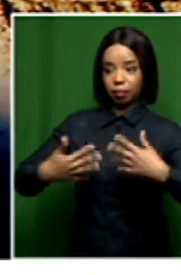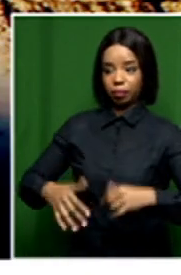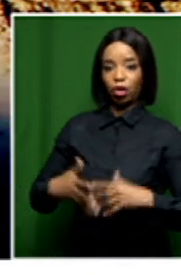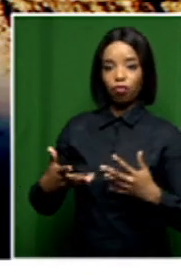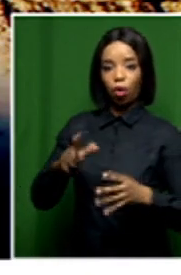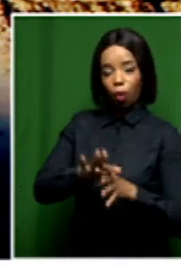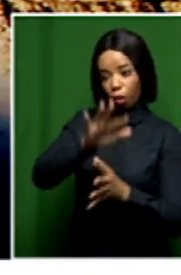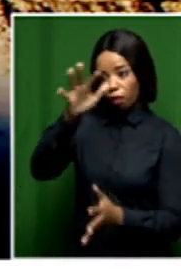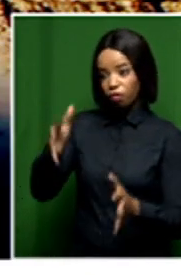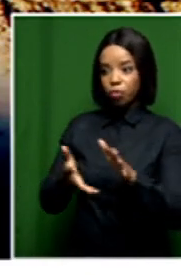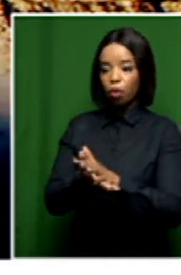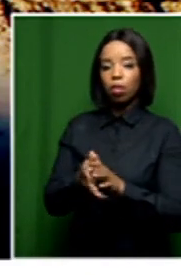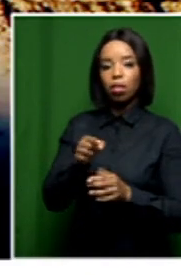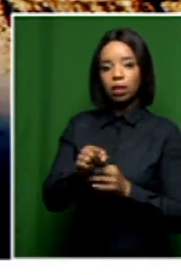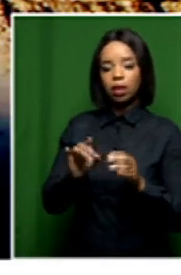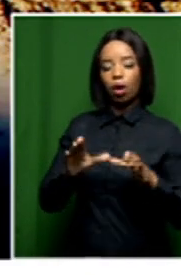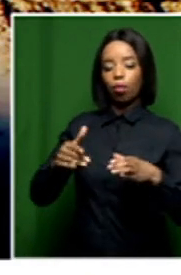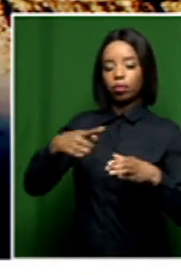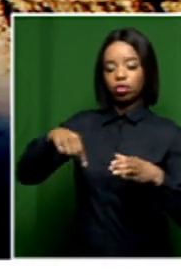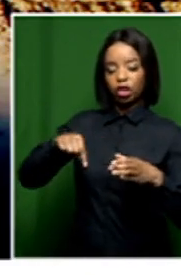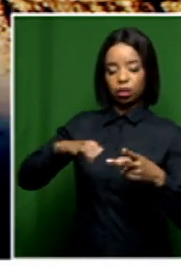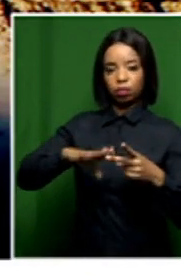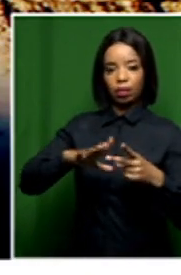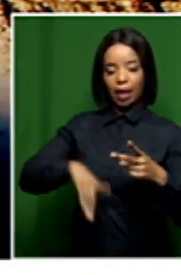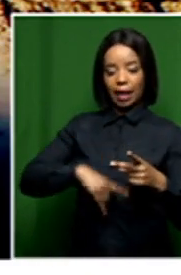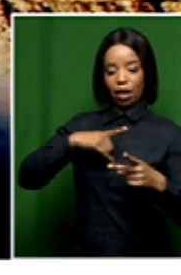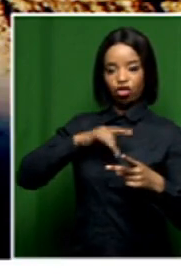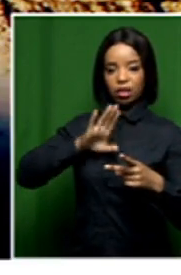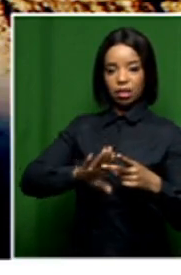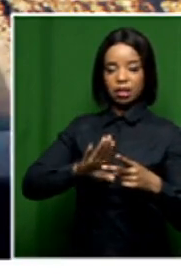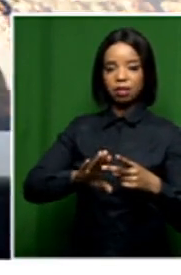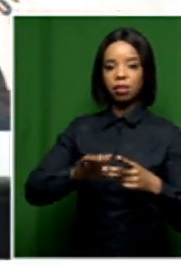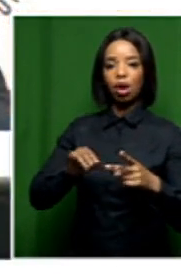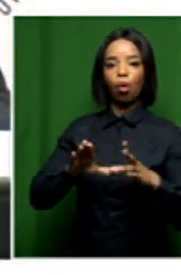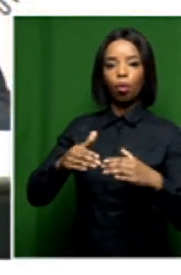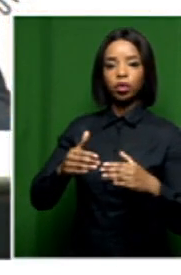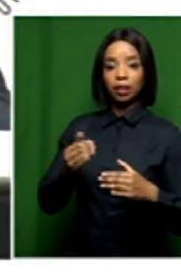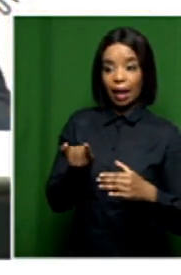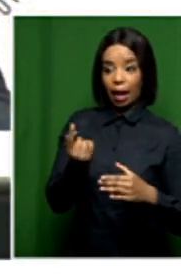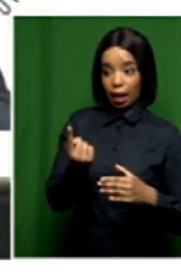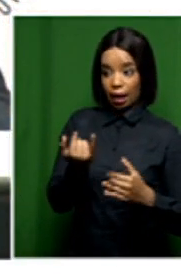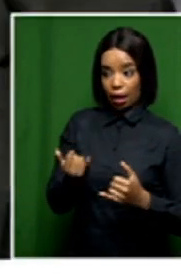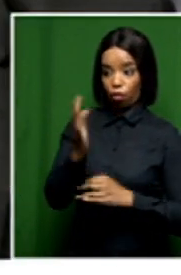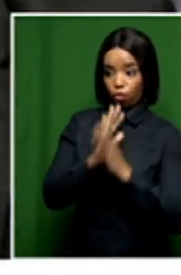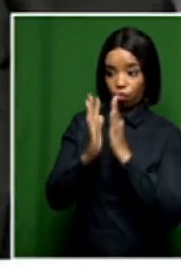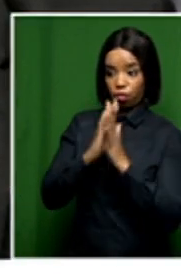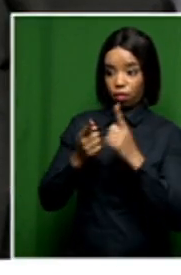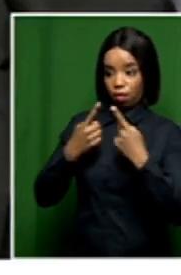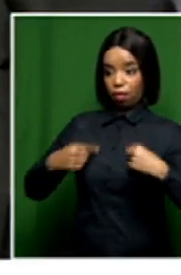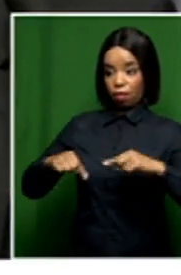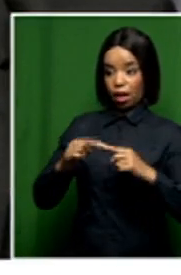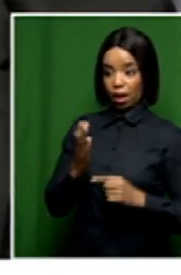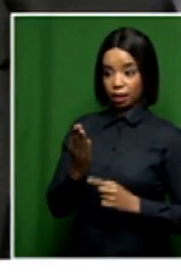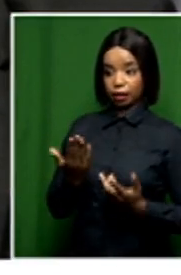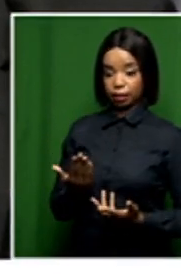this commission and its integrity, given what you've just outlined for us, Mpumelelo? Because obviously now, given